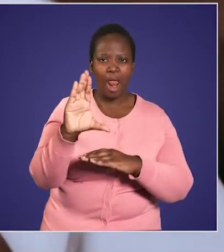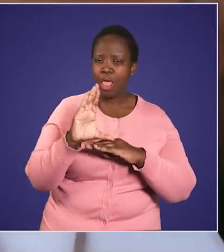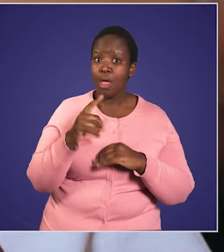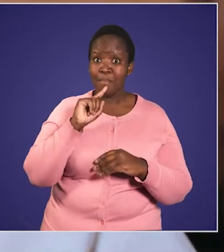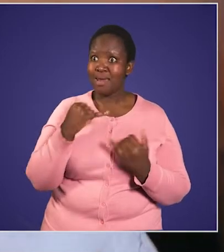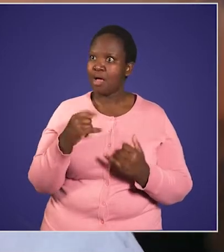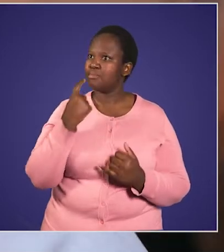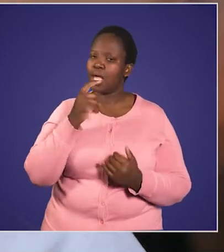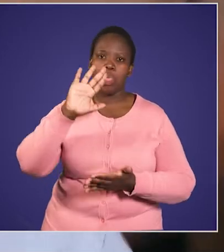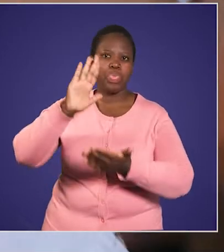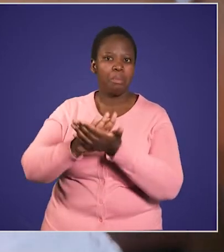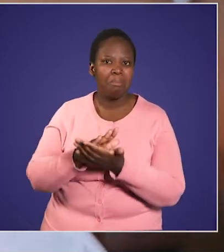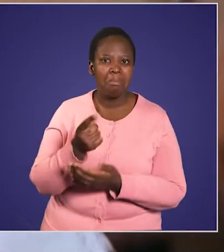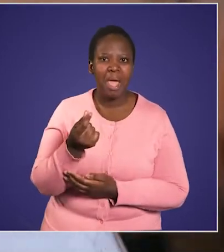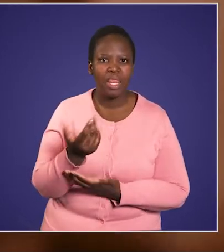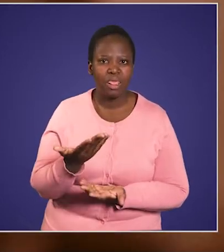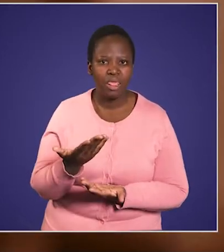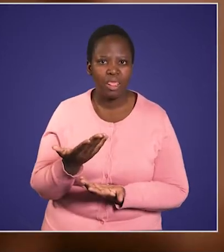money.